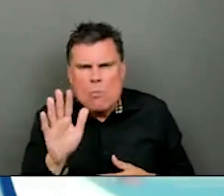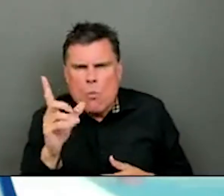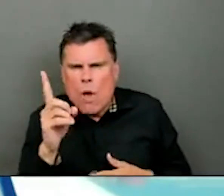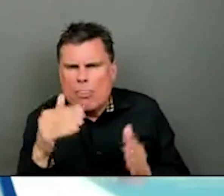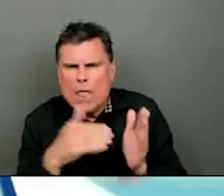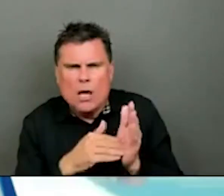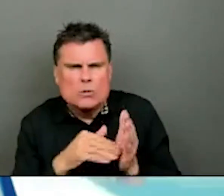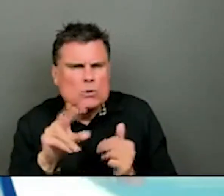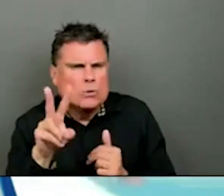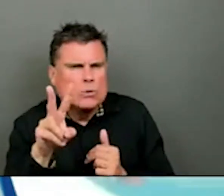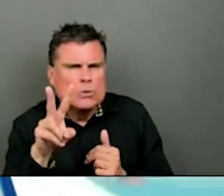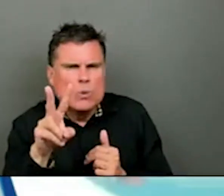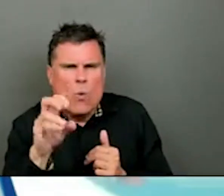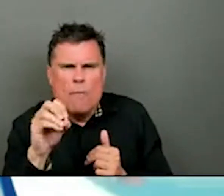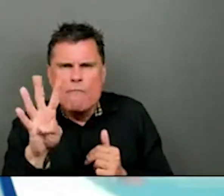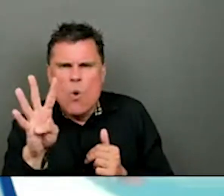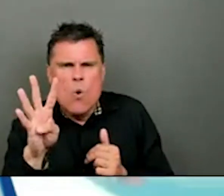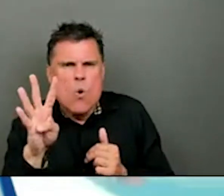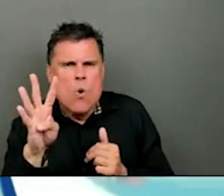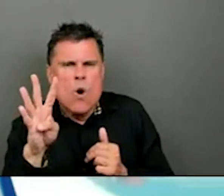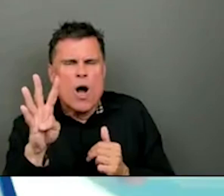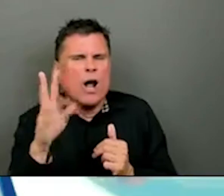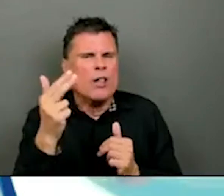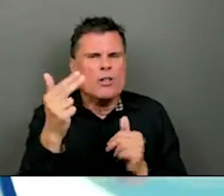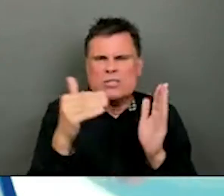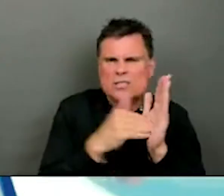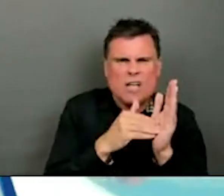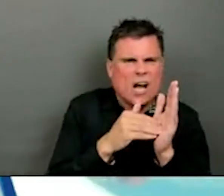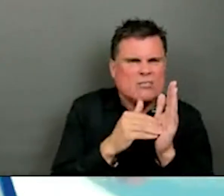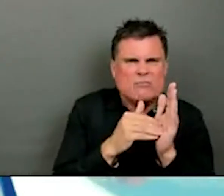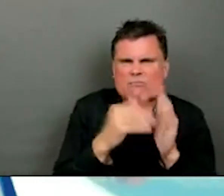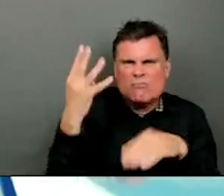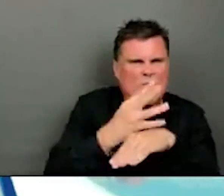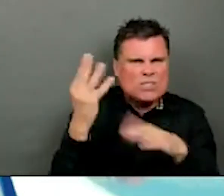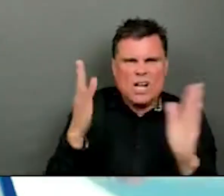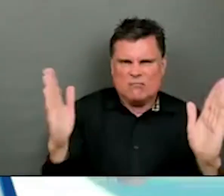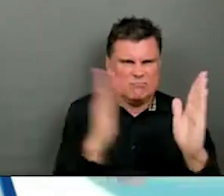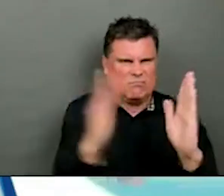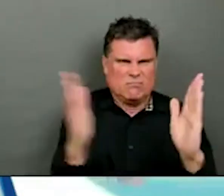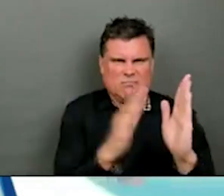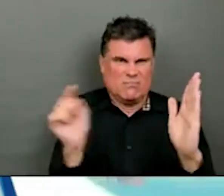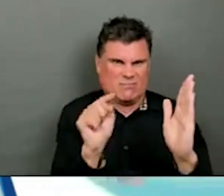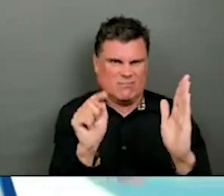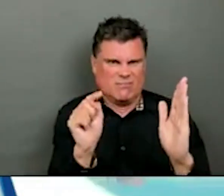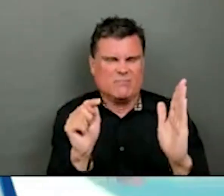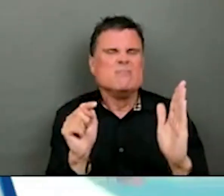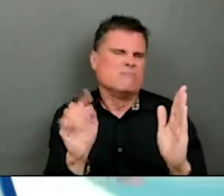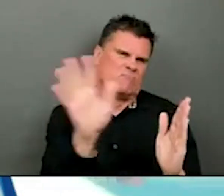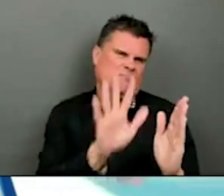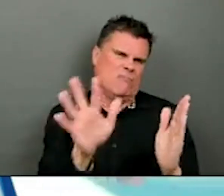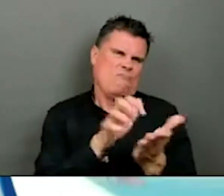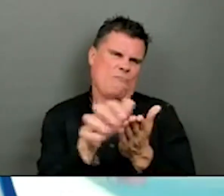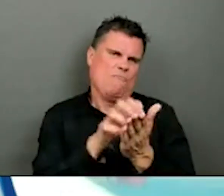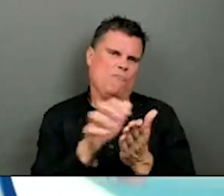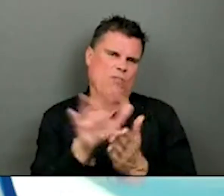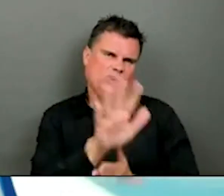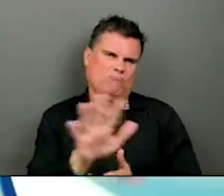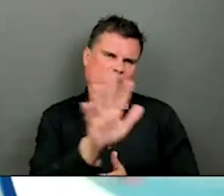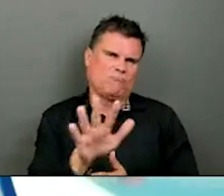plus 13,350 over 4 days. So that's roughly 14,000, well, it is